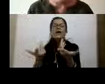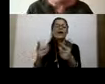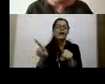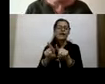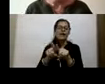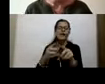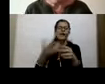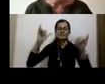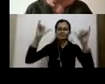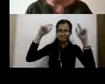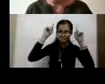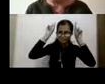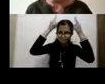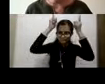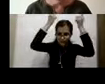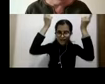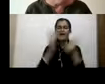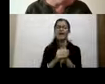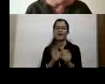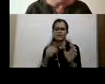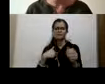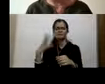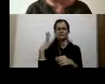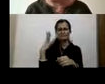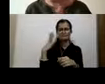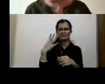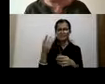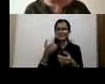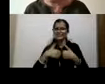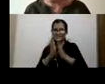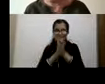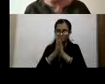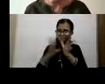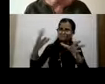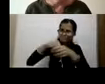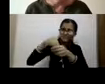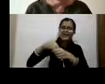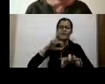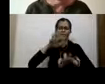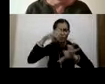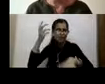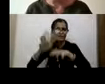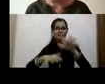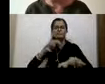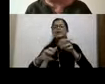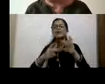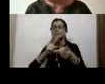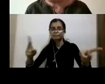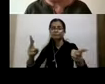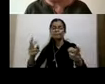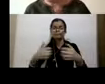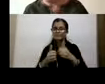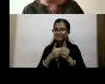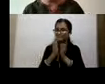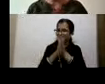deer. I'm actually still waiting for somebody to come and do some interesting wildlife studies here. If there are any takers, please let me know, because